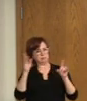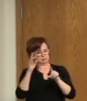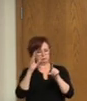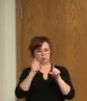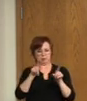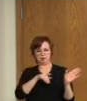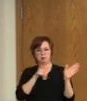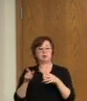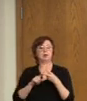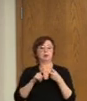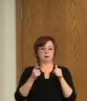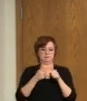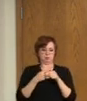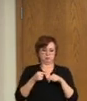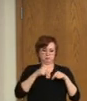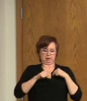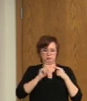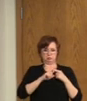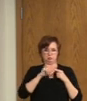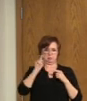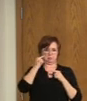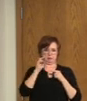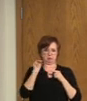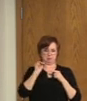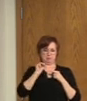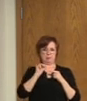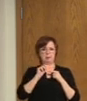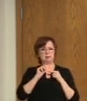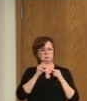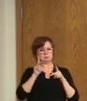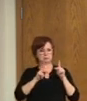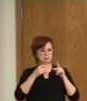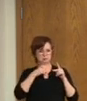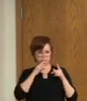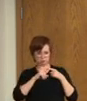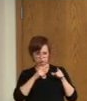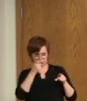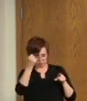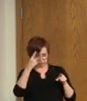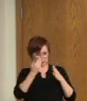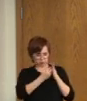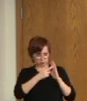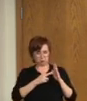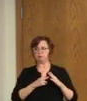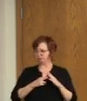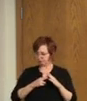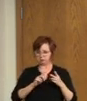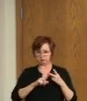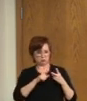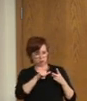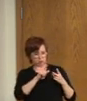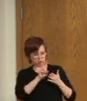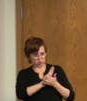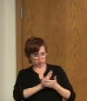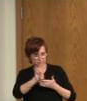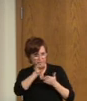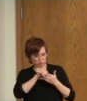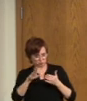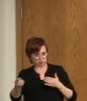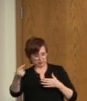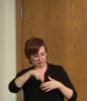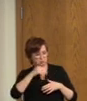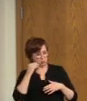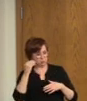talked to, understand the new measures and have said that, usually their children may come and visit. This year they're not